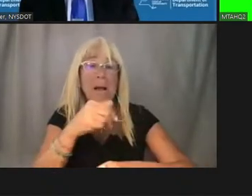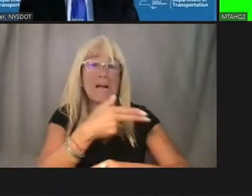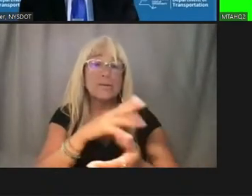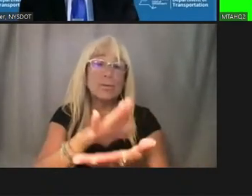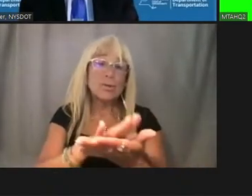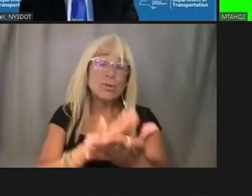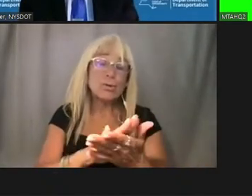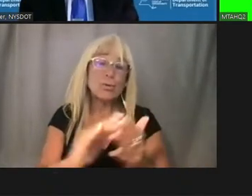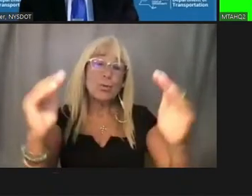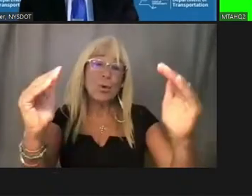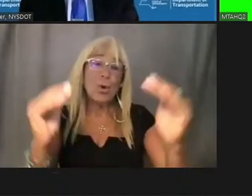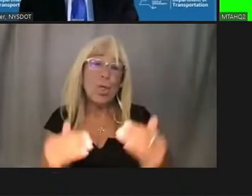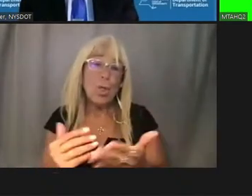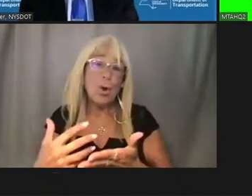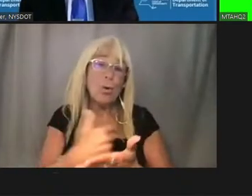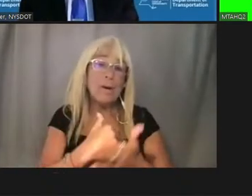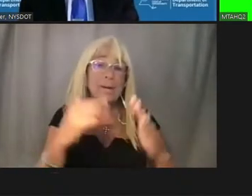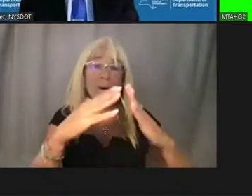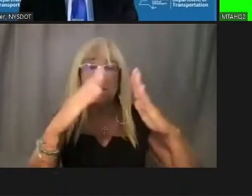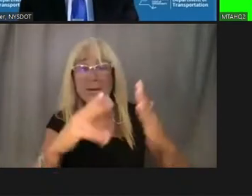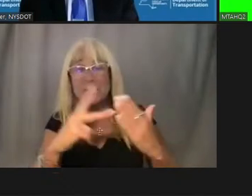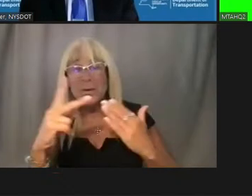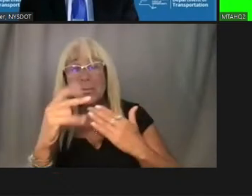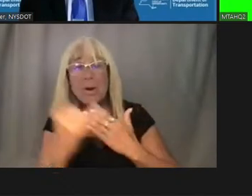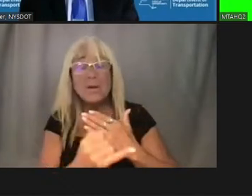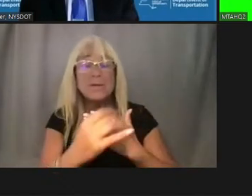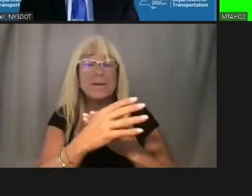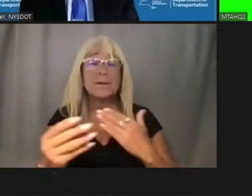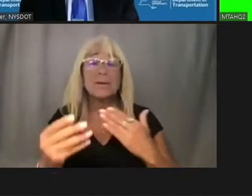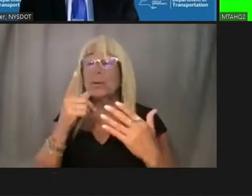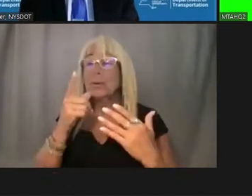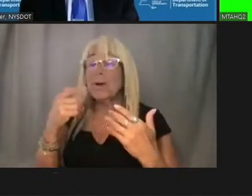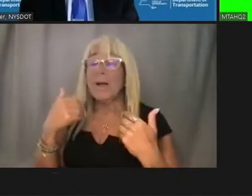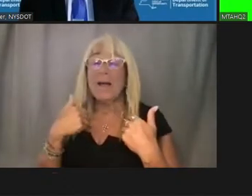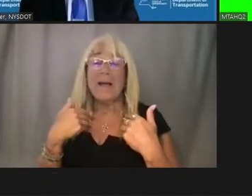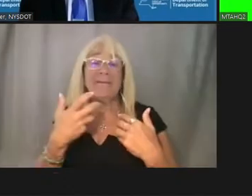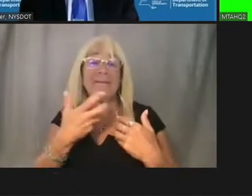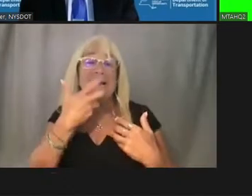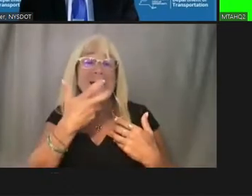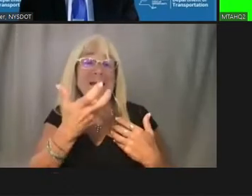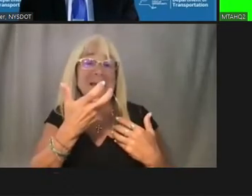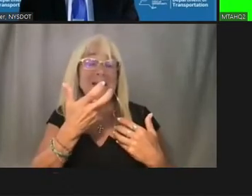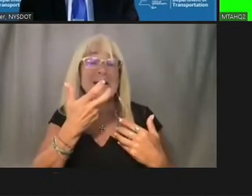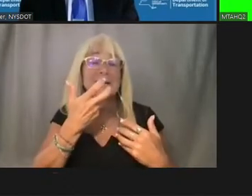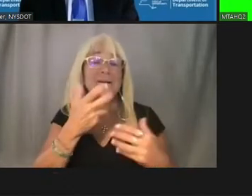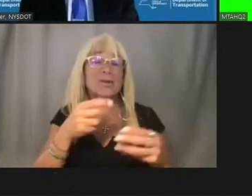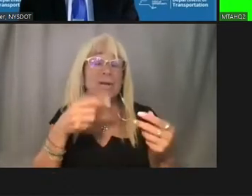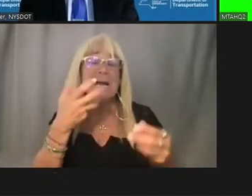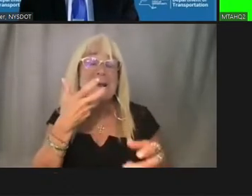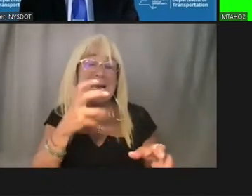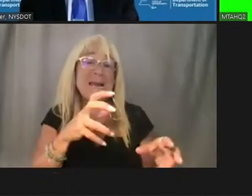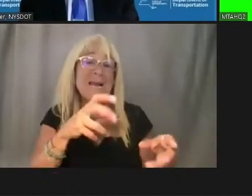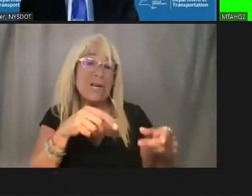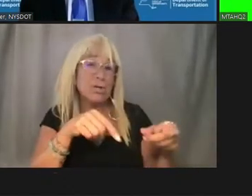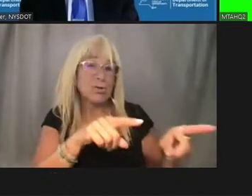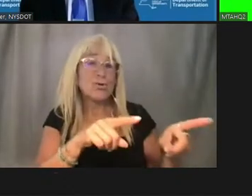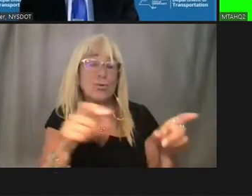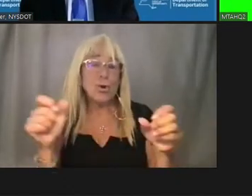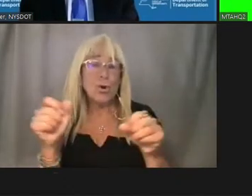confluences and many other facilities that are heated during the cold New York Winters there's our understanding that under